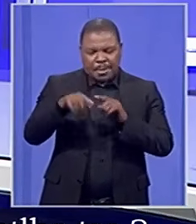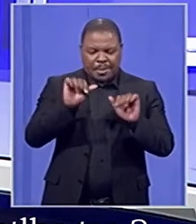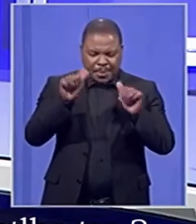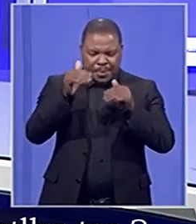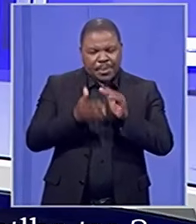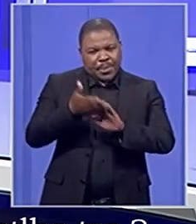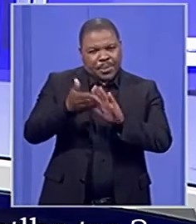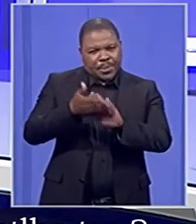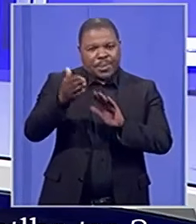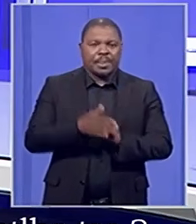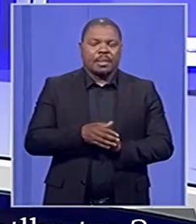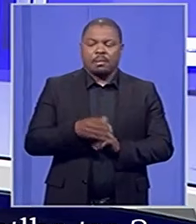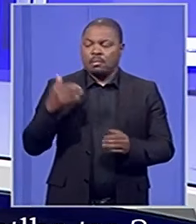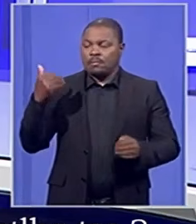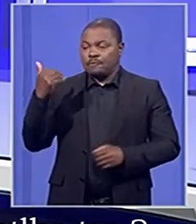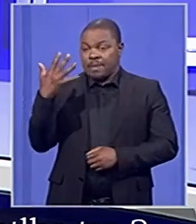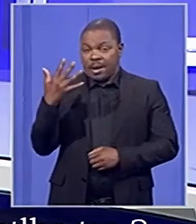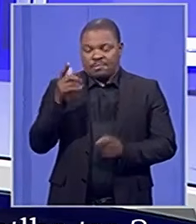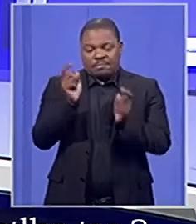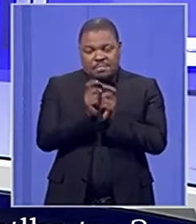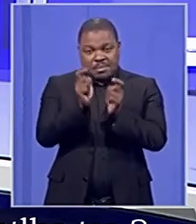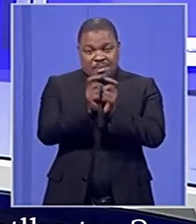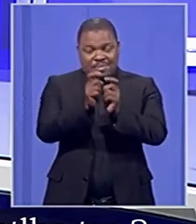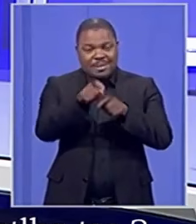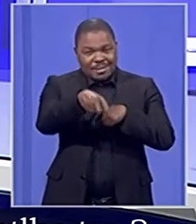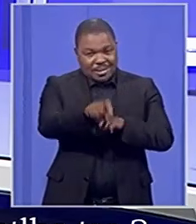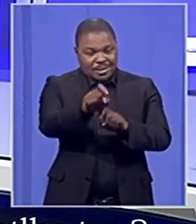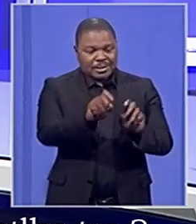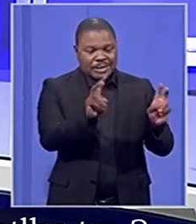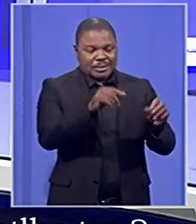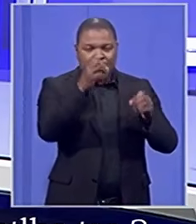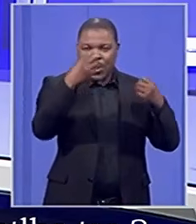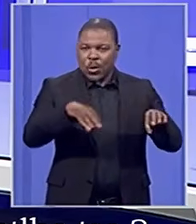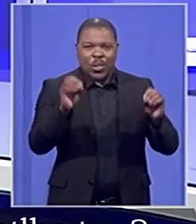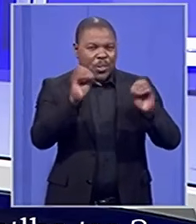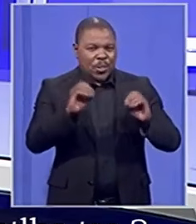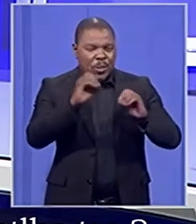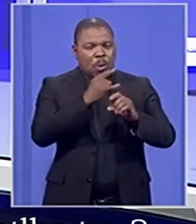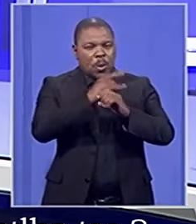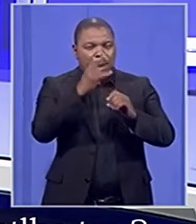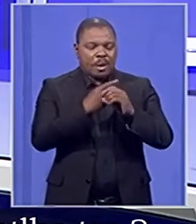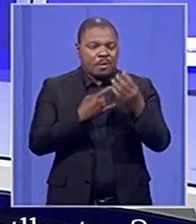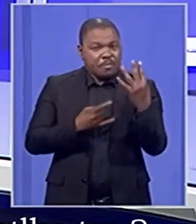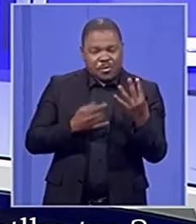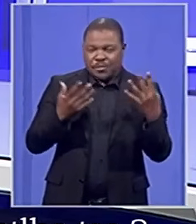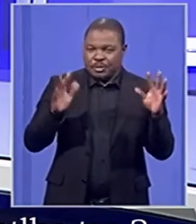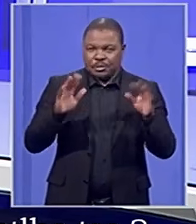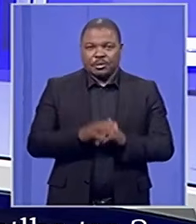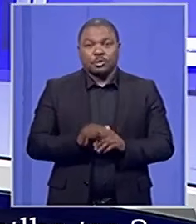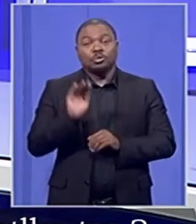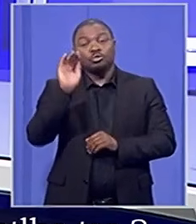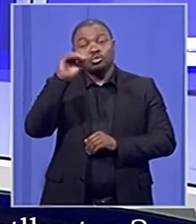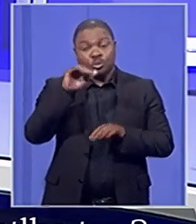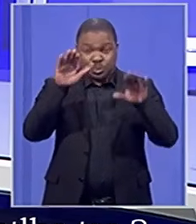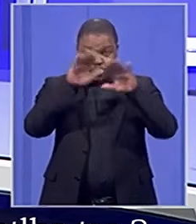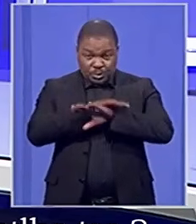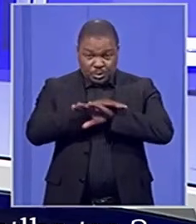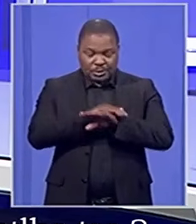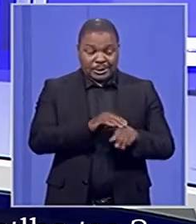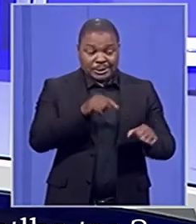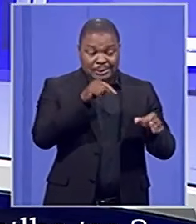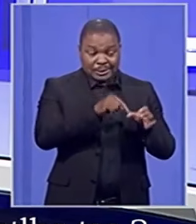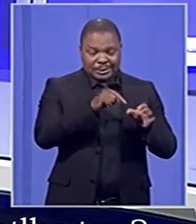mora dipapadi tse 5 tsa ligi ya Makhosi ha e so hlolwe mme hapile dipapadi tse 4 phirumaneng ya hosane Kaizer Chiefs e tla